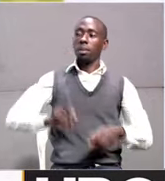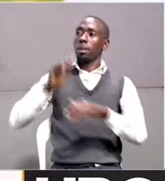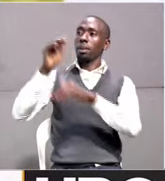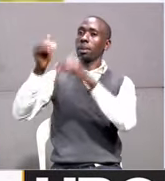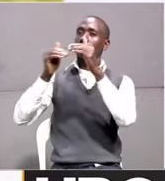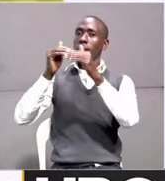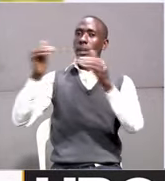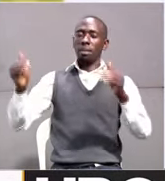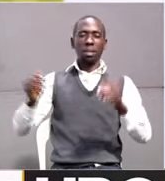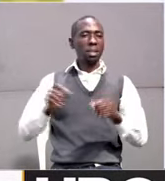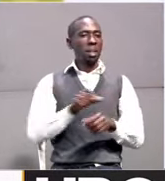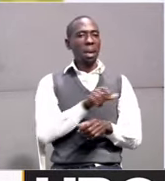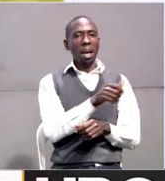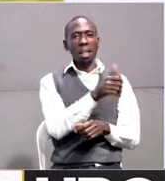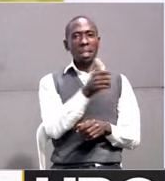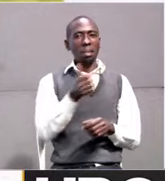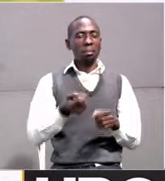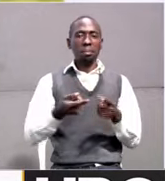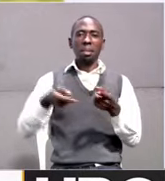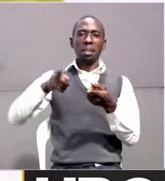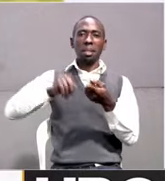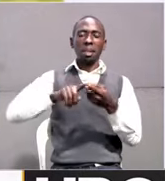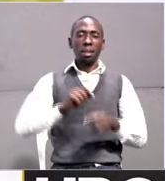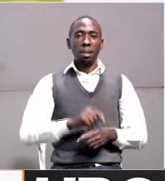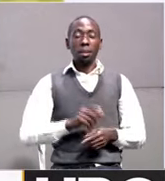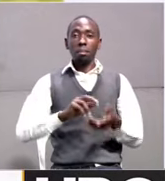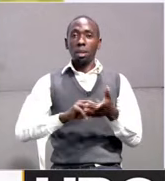you." Trying to show